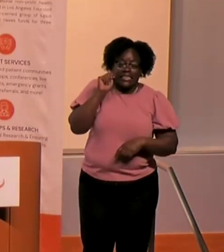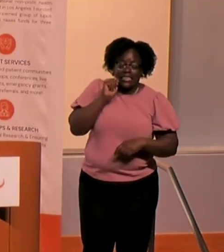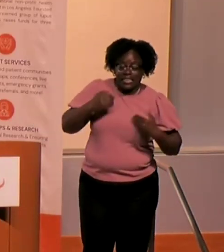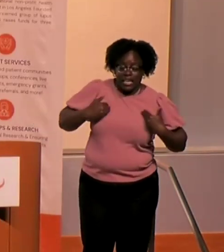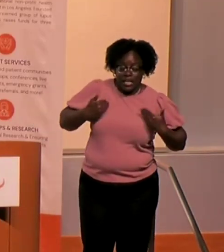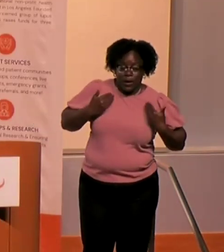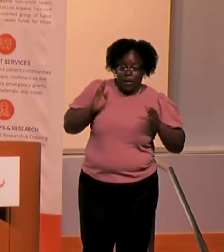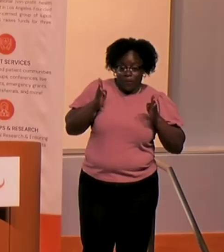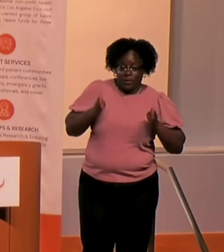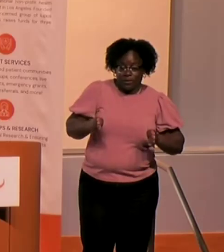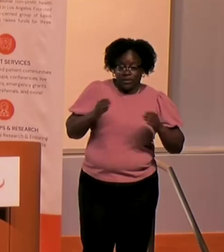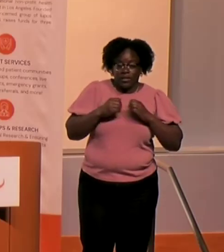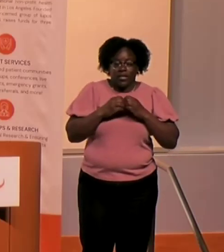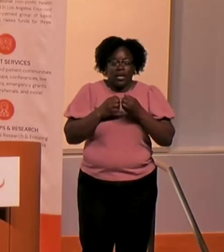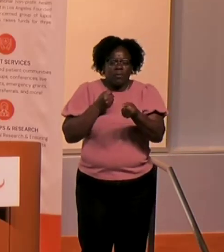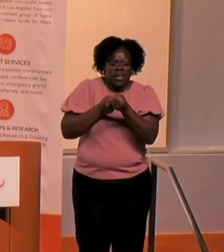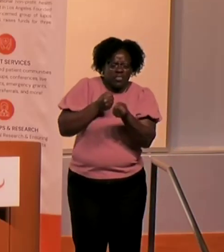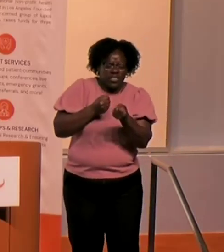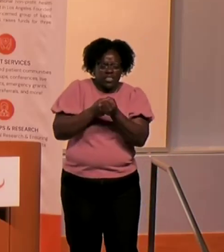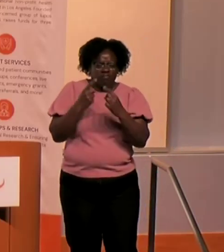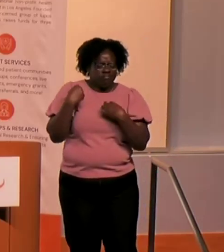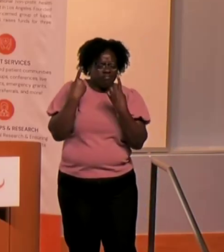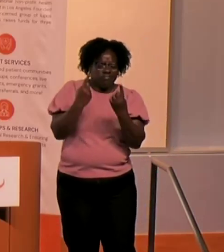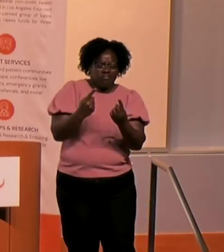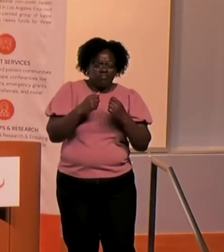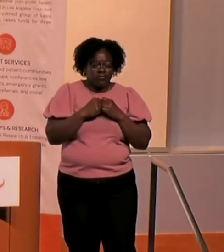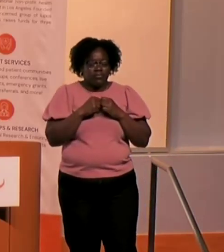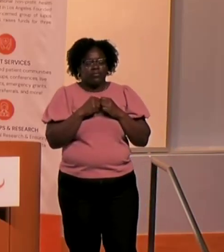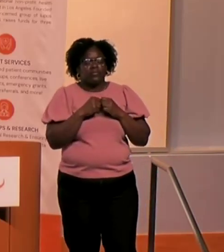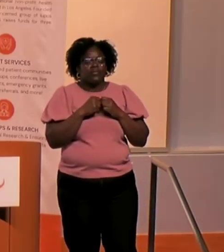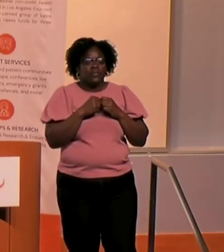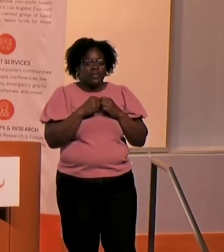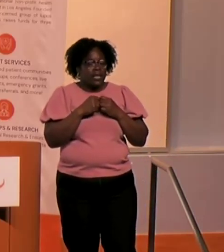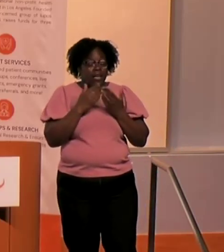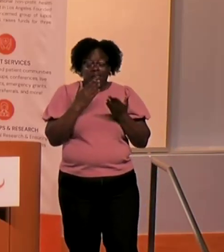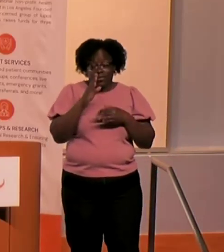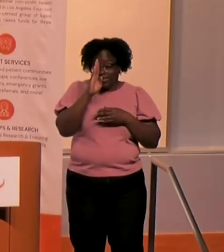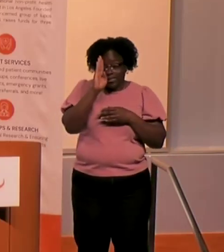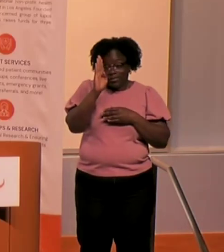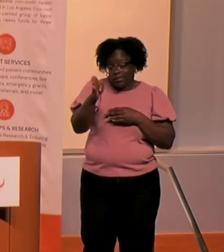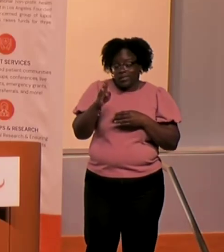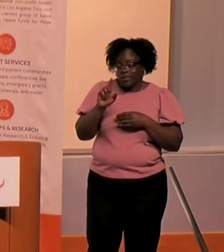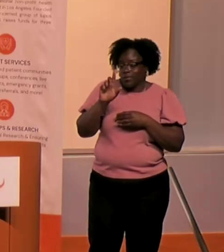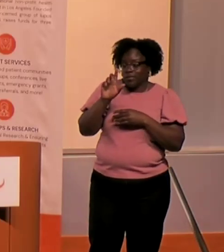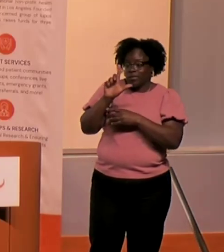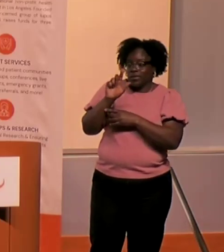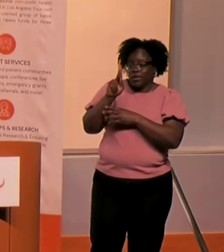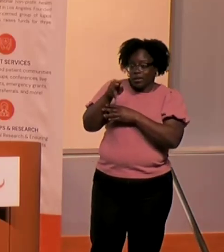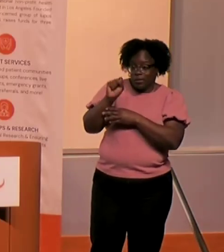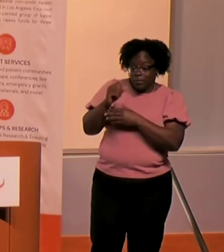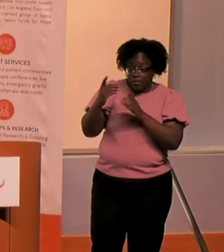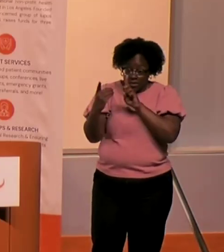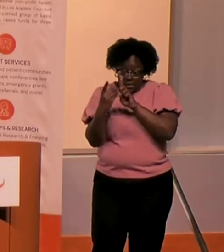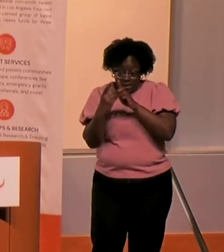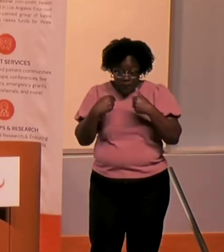had already been doing advocacy for a while, so I was very upfront about my lupus. Like, if you're dating me, this